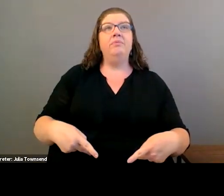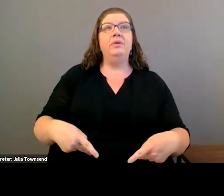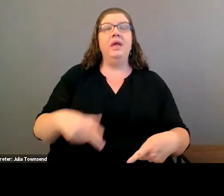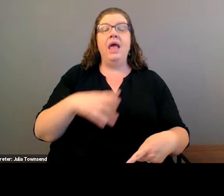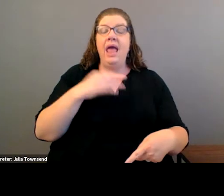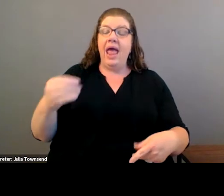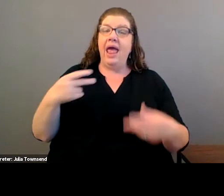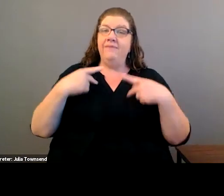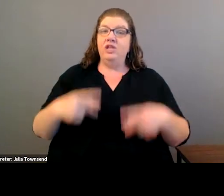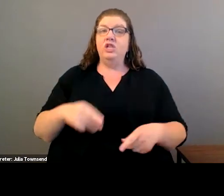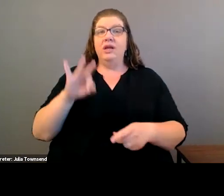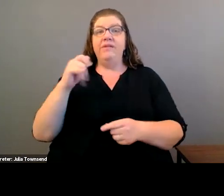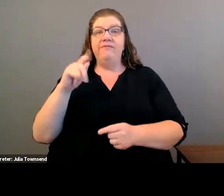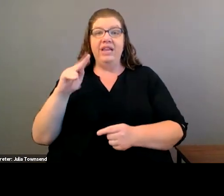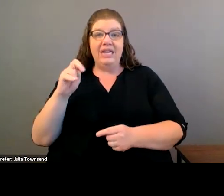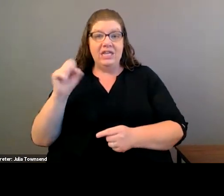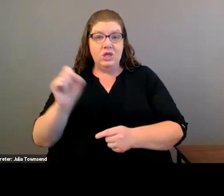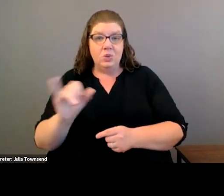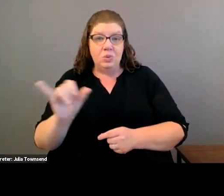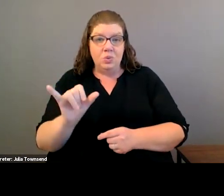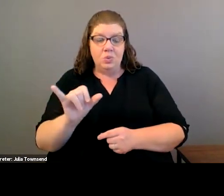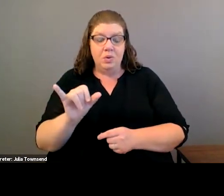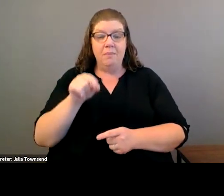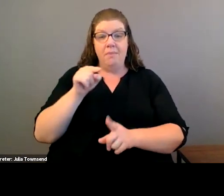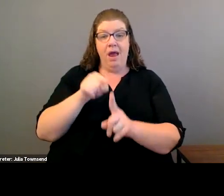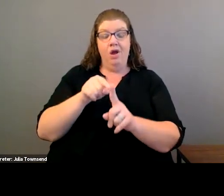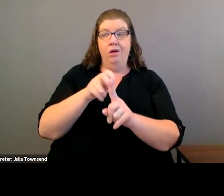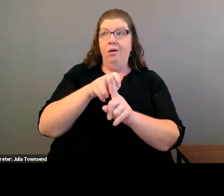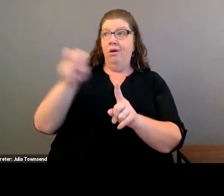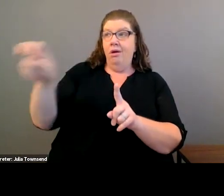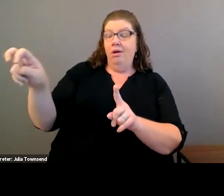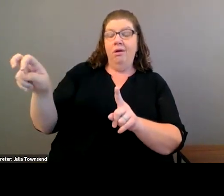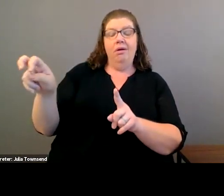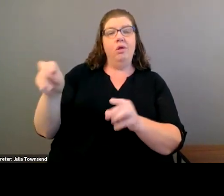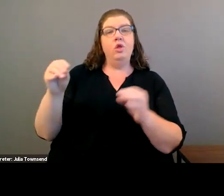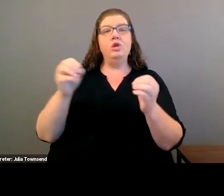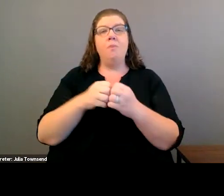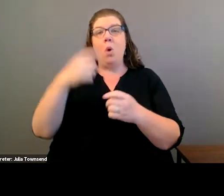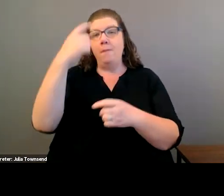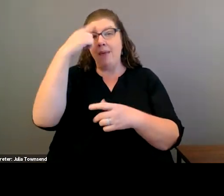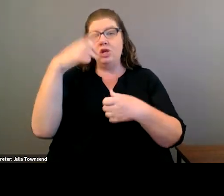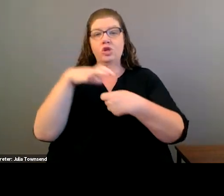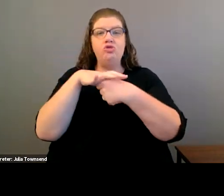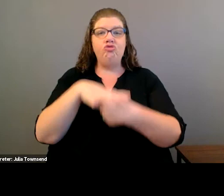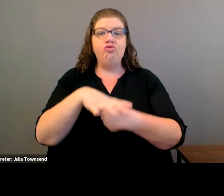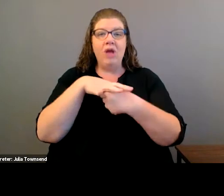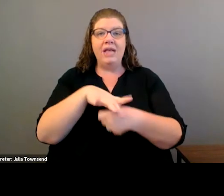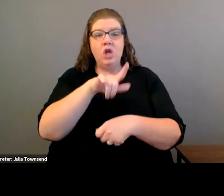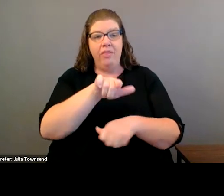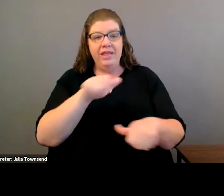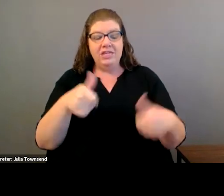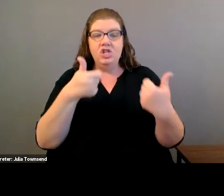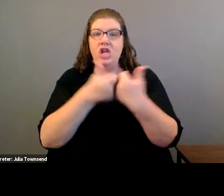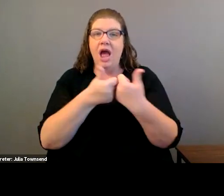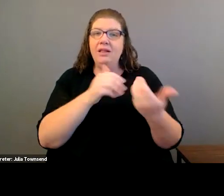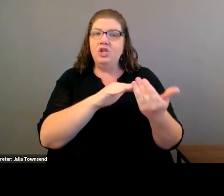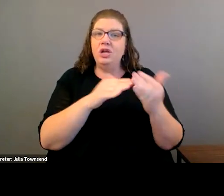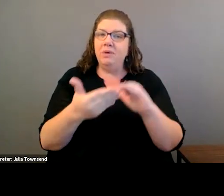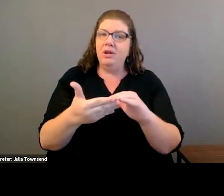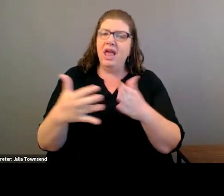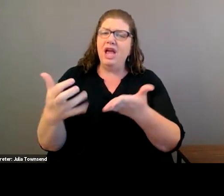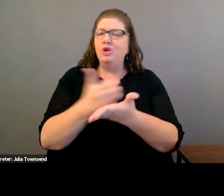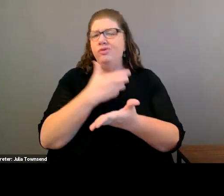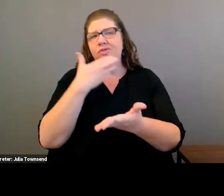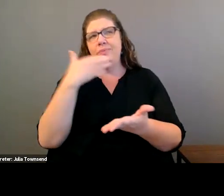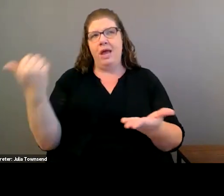fitness as well. By removing her, there is more mental stress on this challenged community that deserves better.